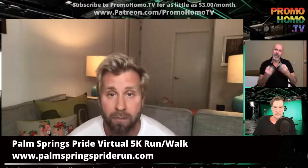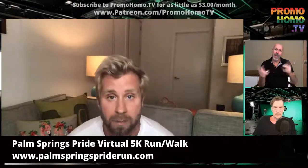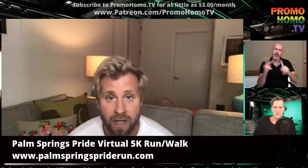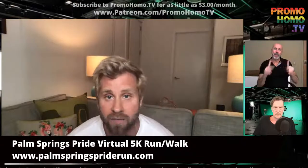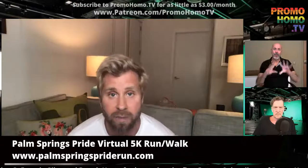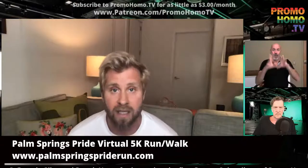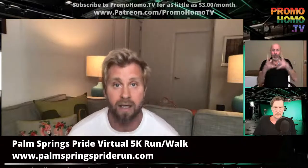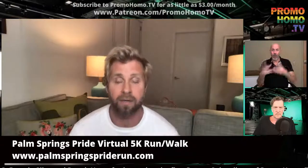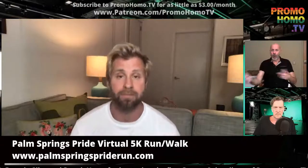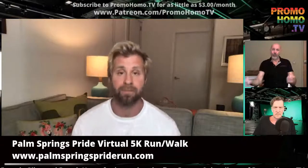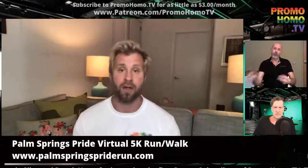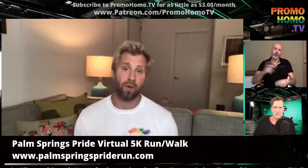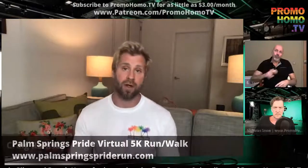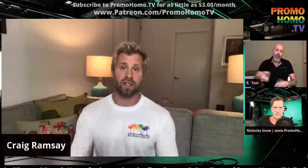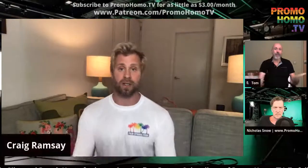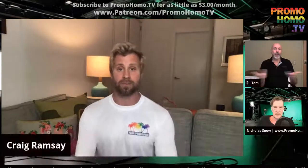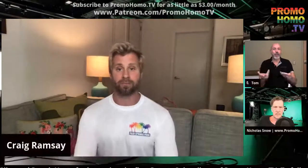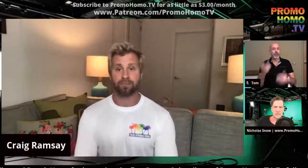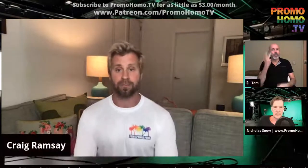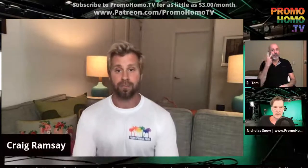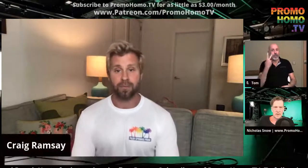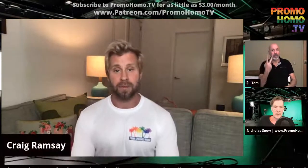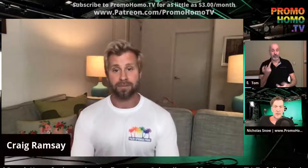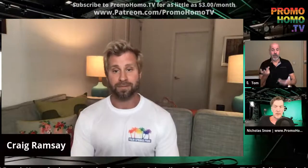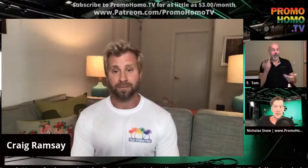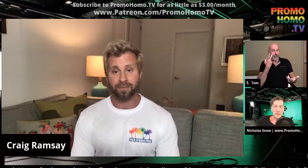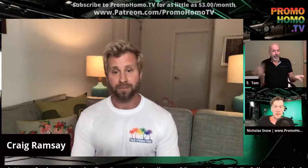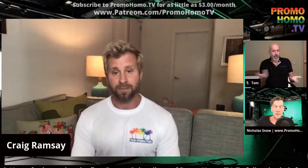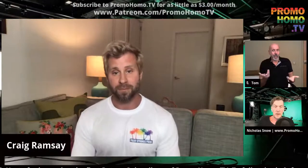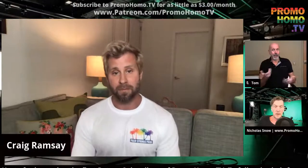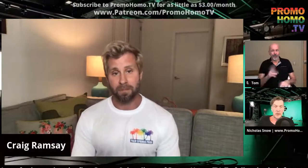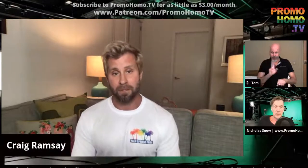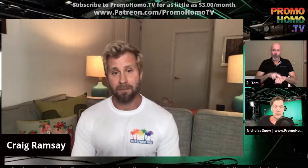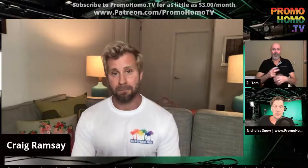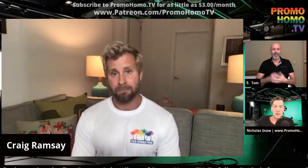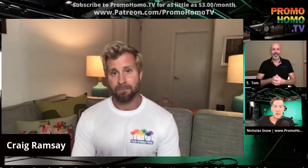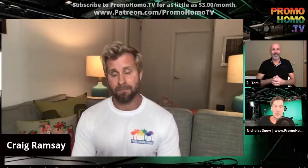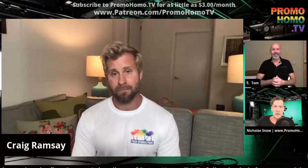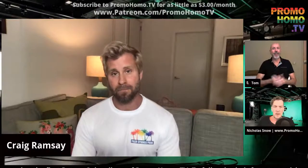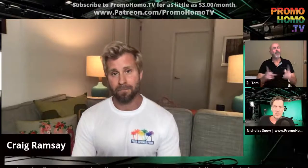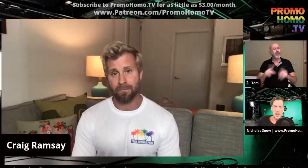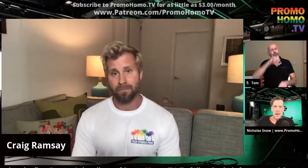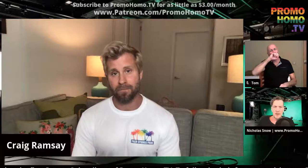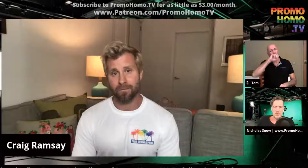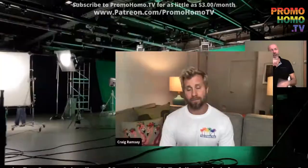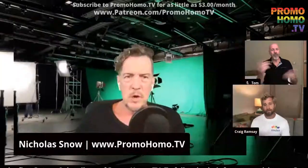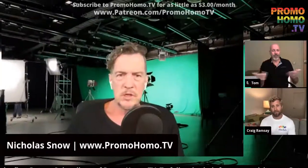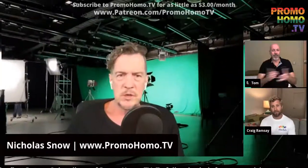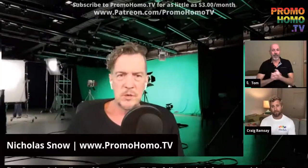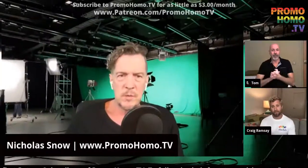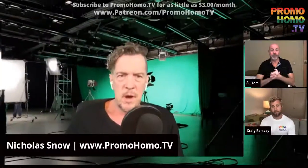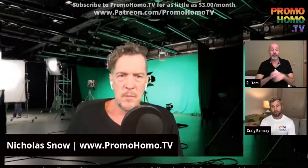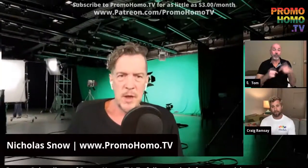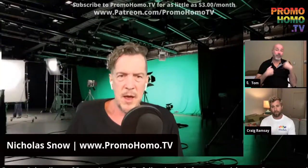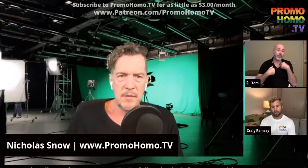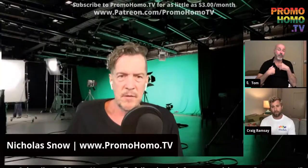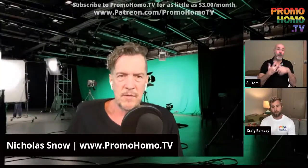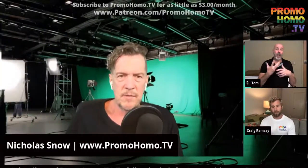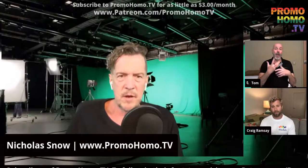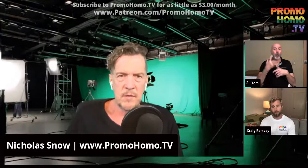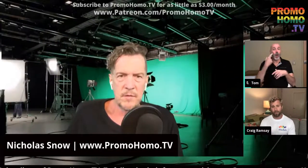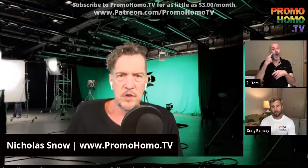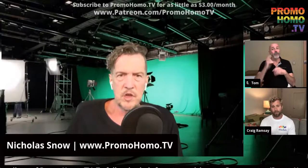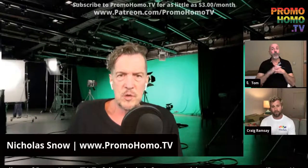the world. People love being here. Of course they do. They do love being here. I actually want to, on behalf